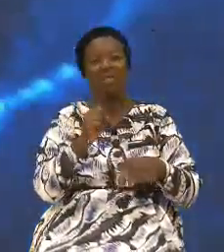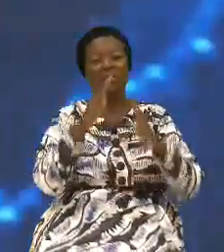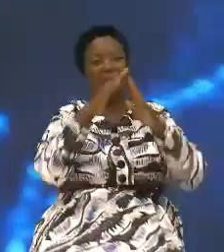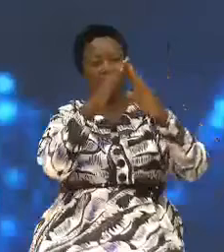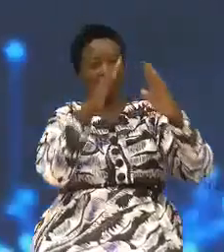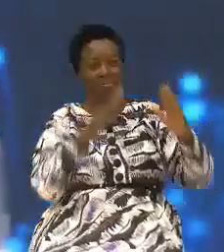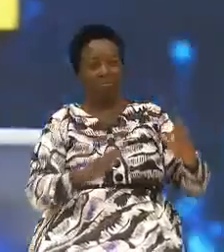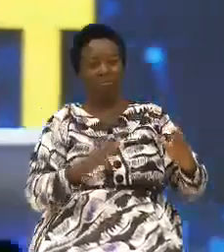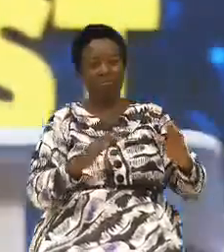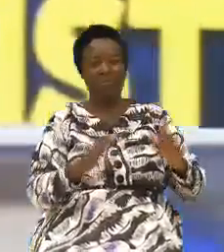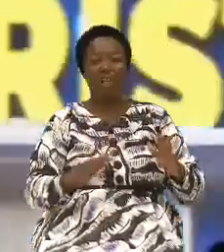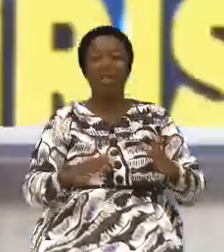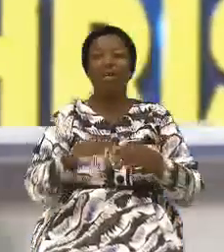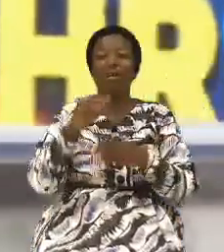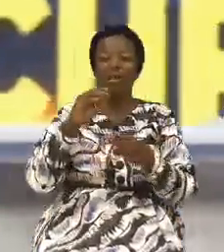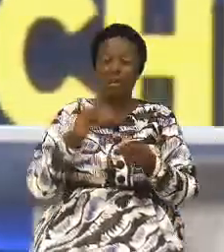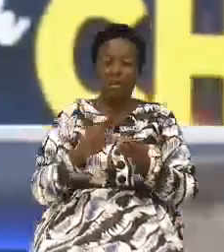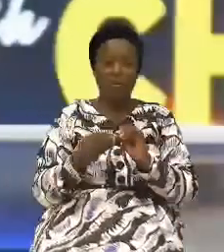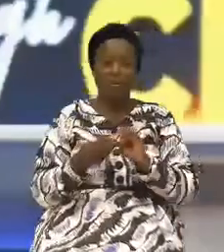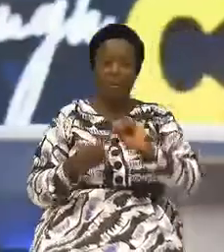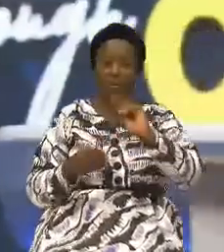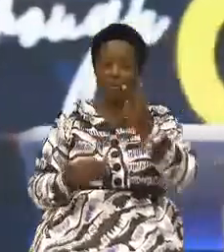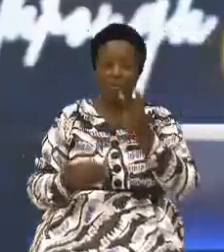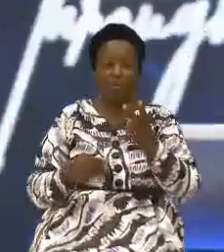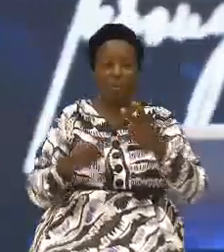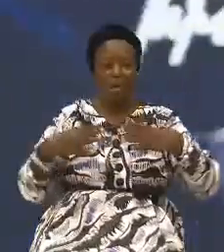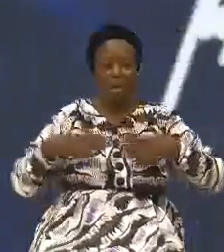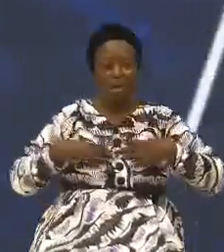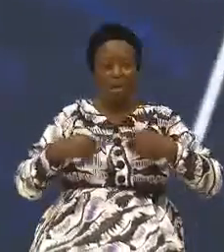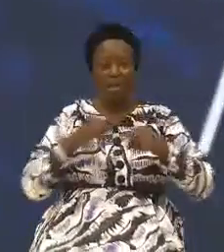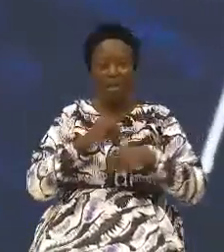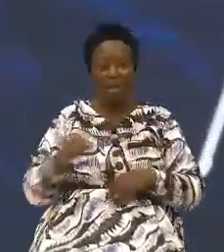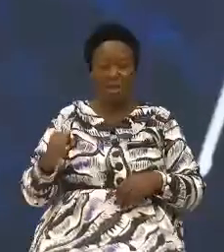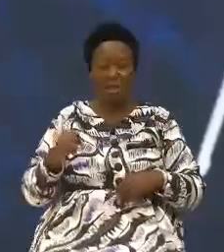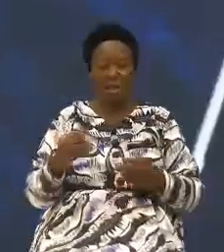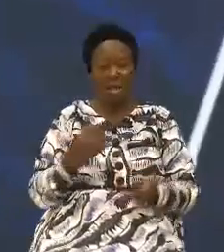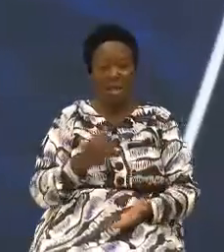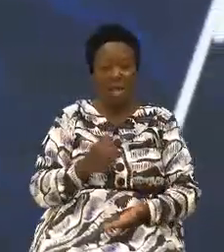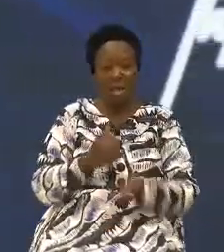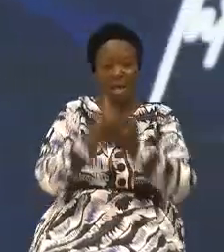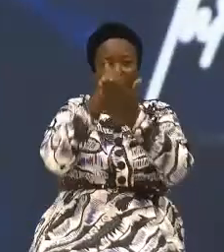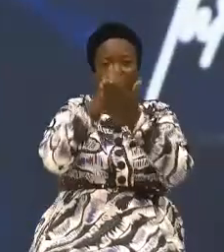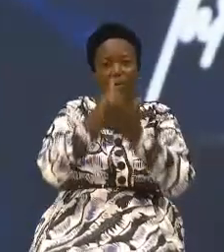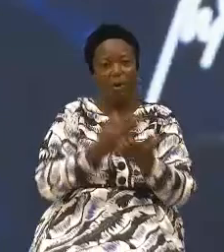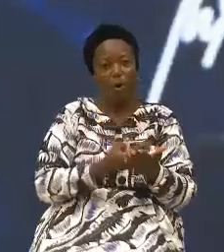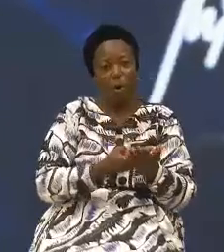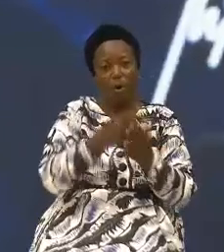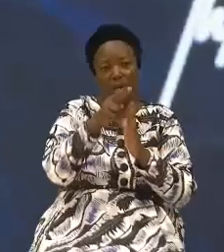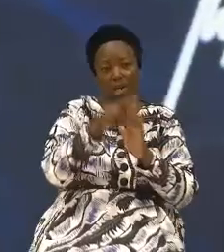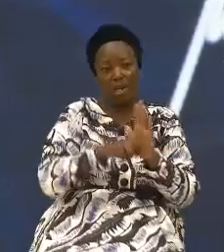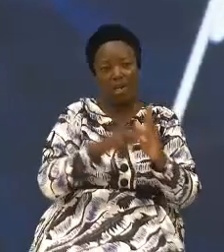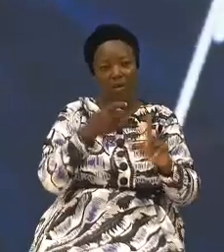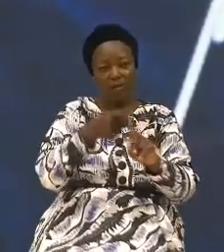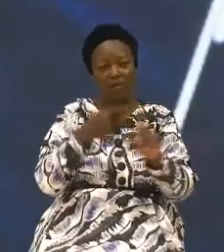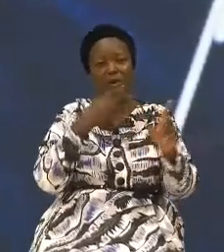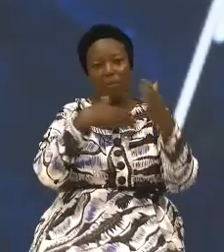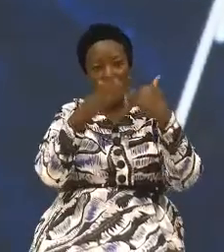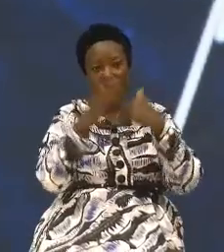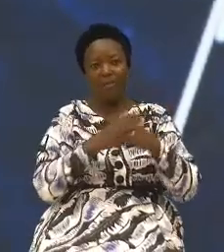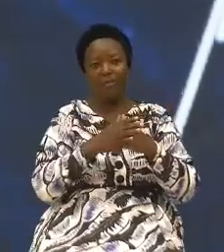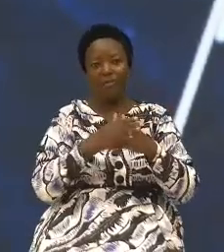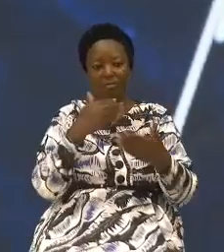two, healing. Help. Holiness. From heaven. The next one